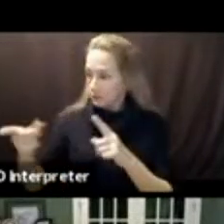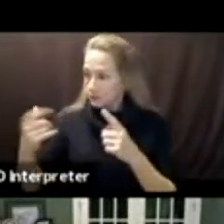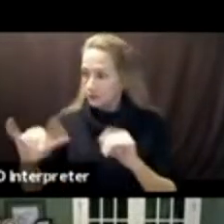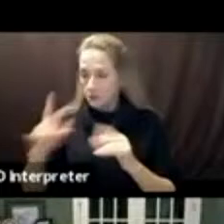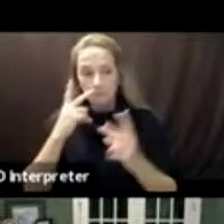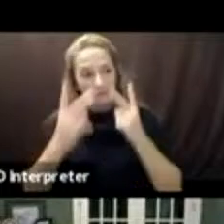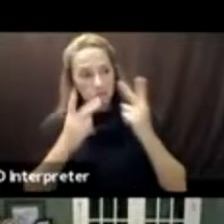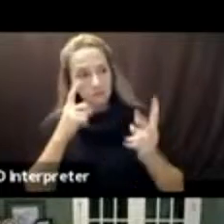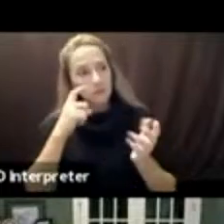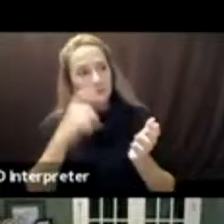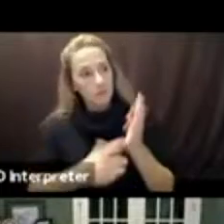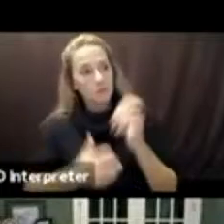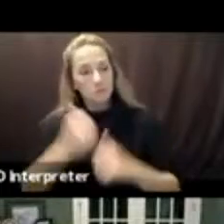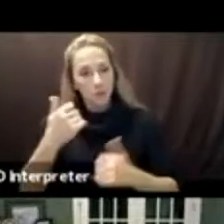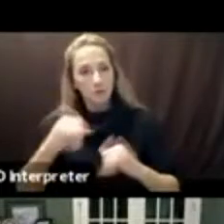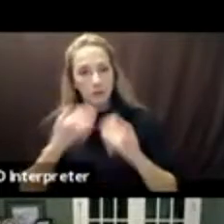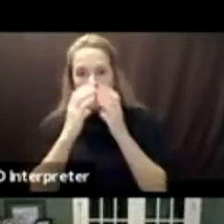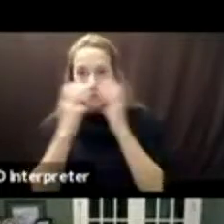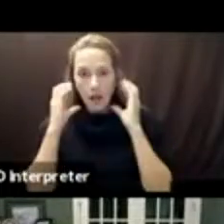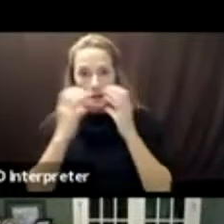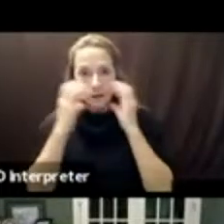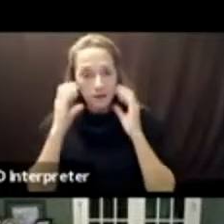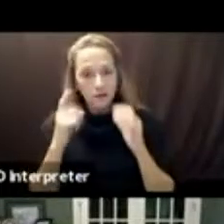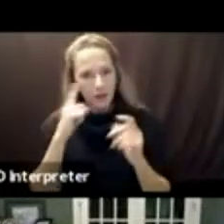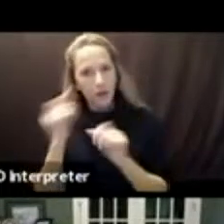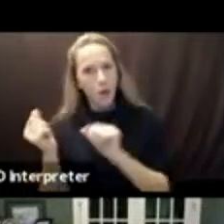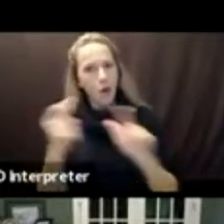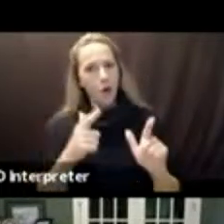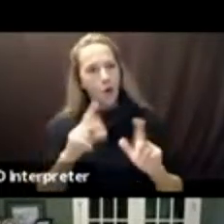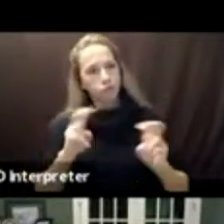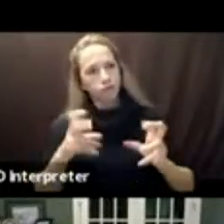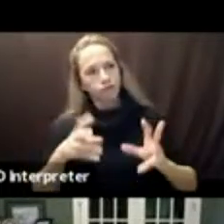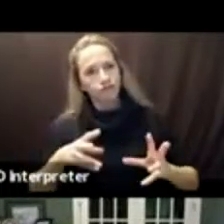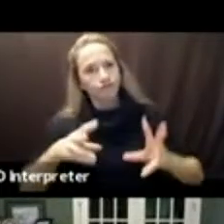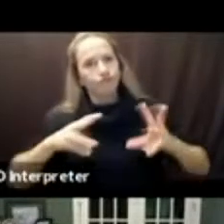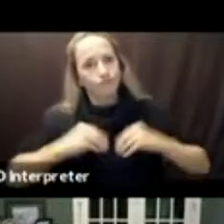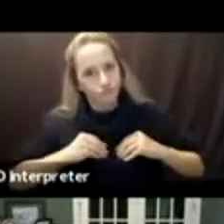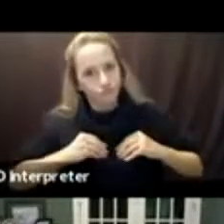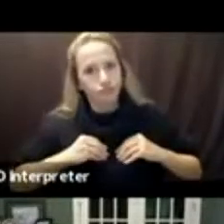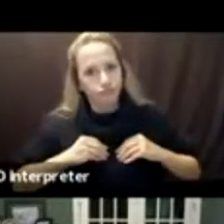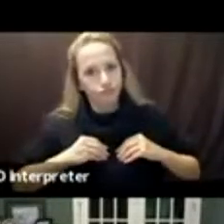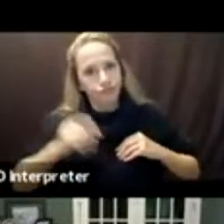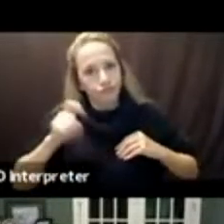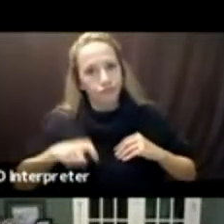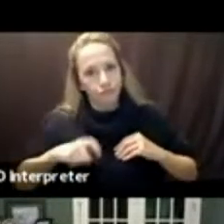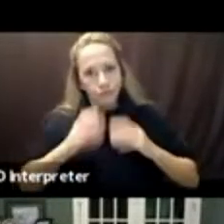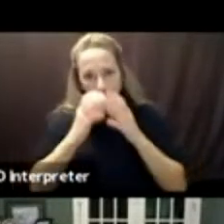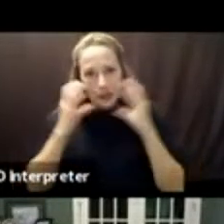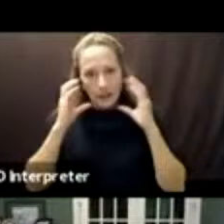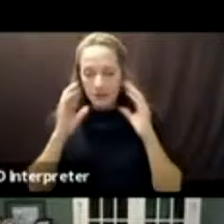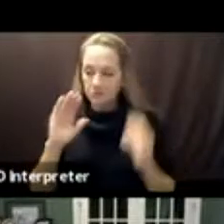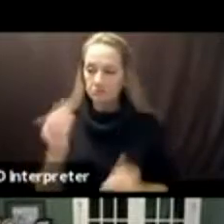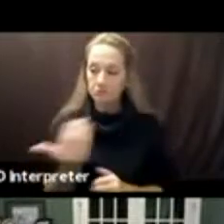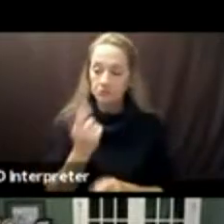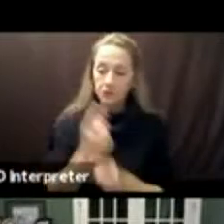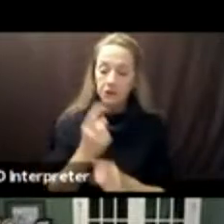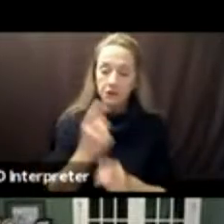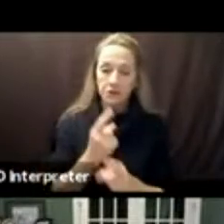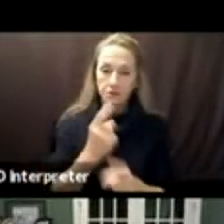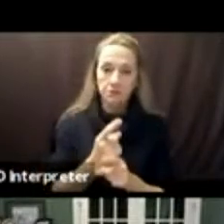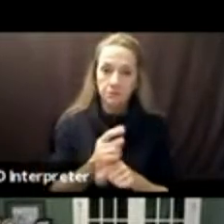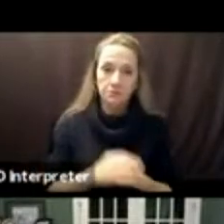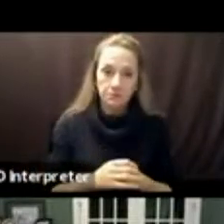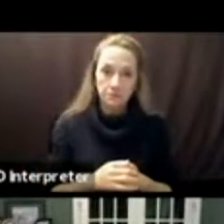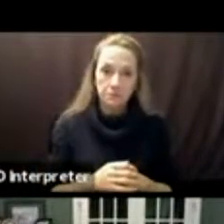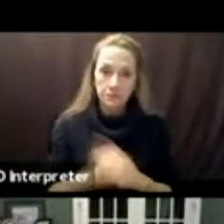I think everybody's kind of come to terms with mask use. I think you're right. Any